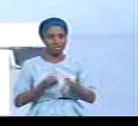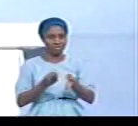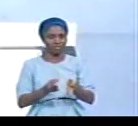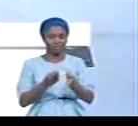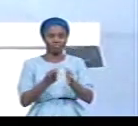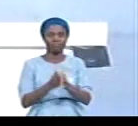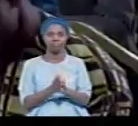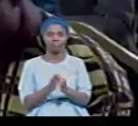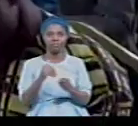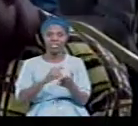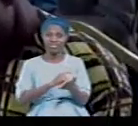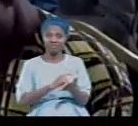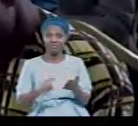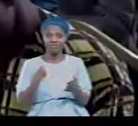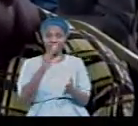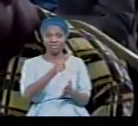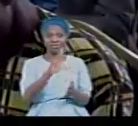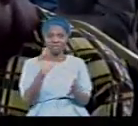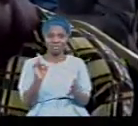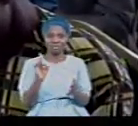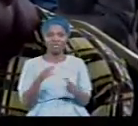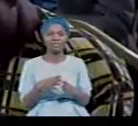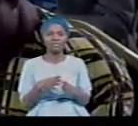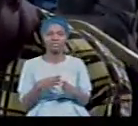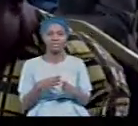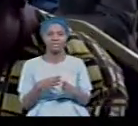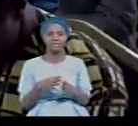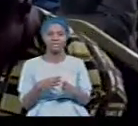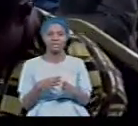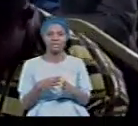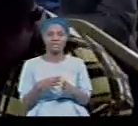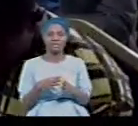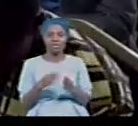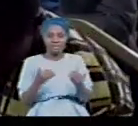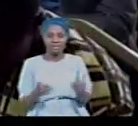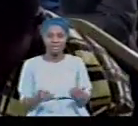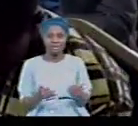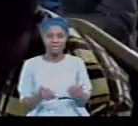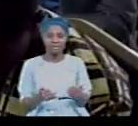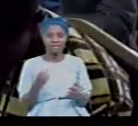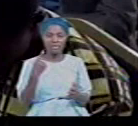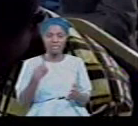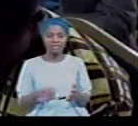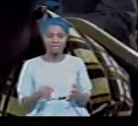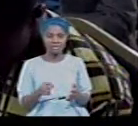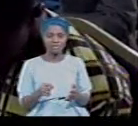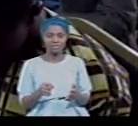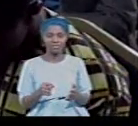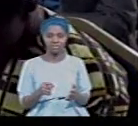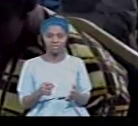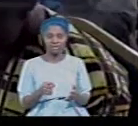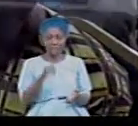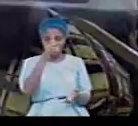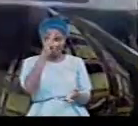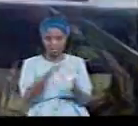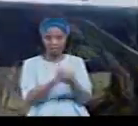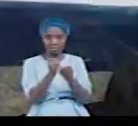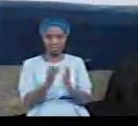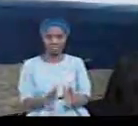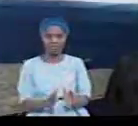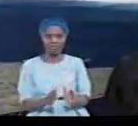verse 38. In verse 38, now, the just shall